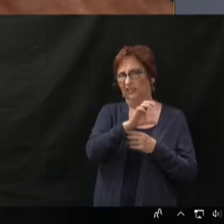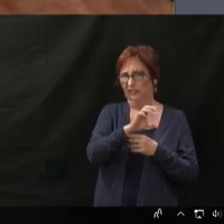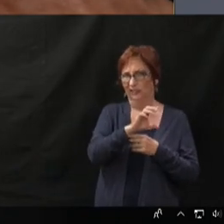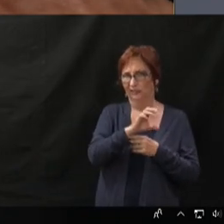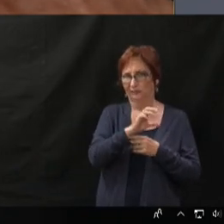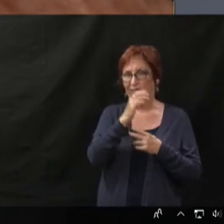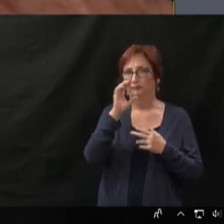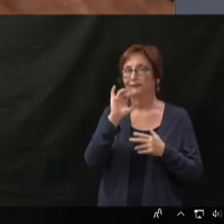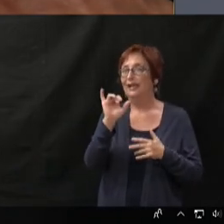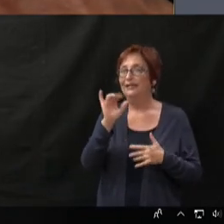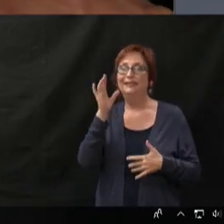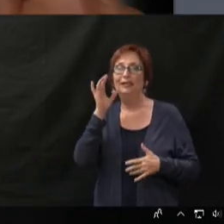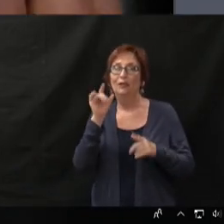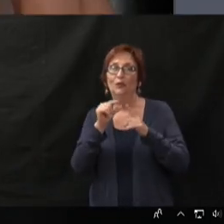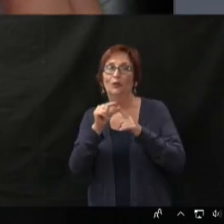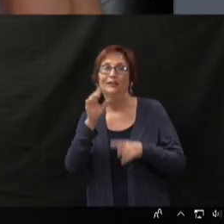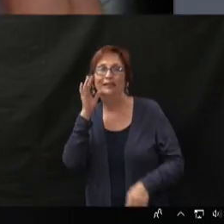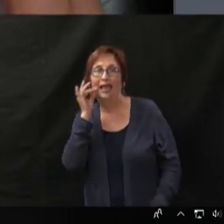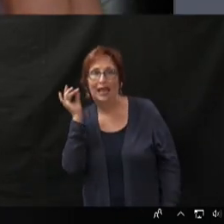in cat.